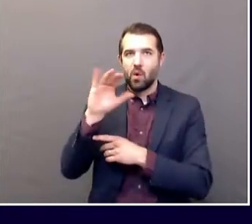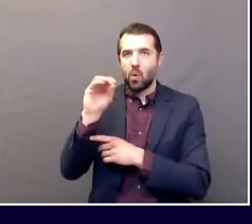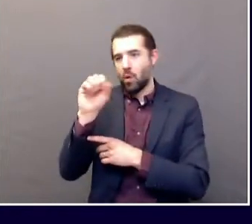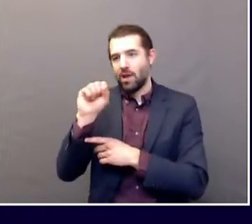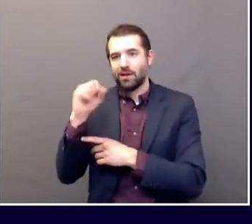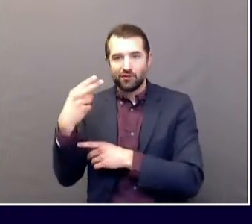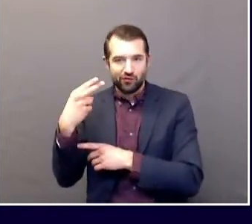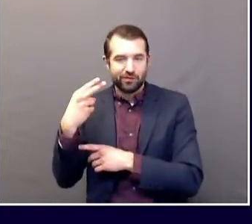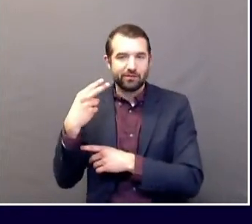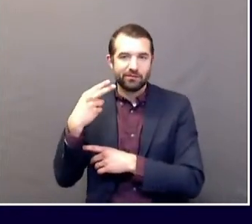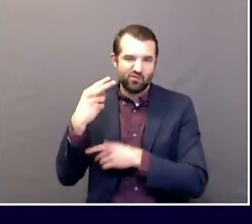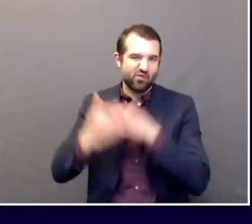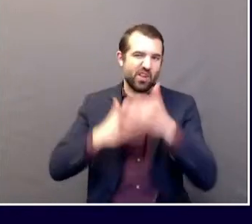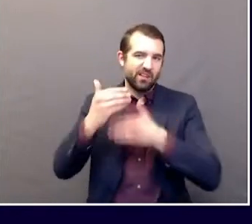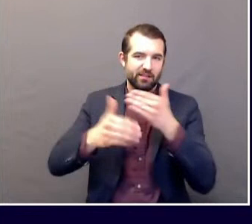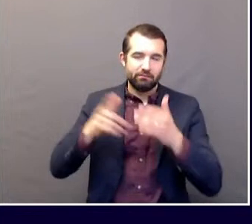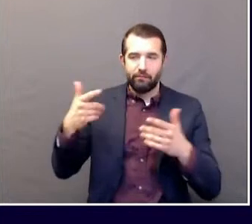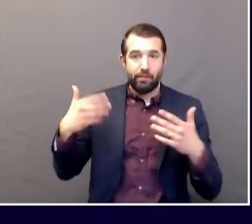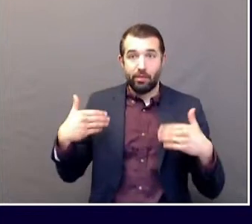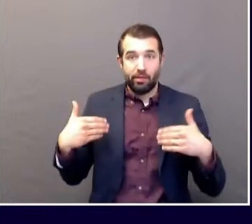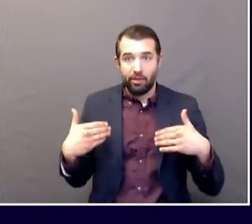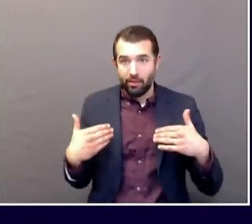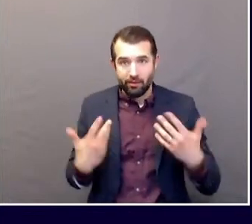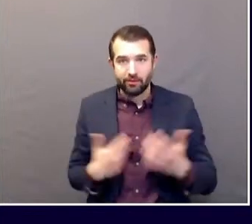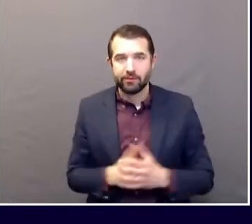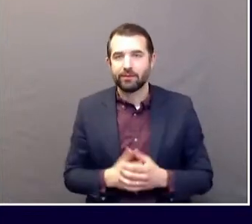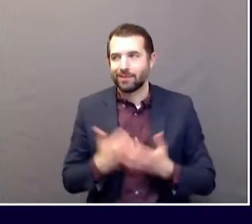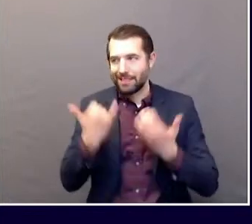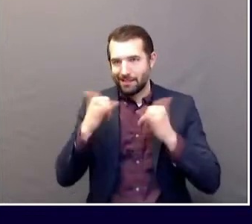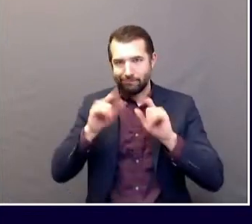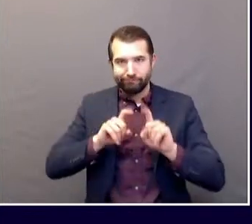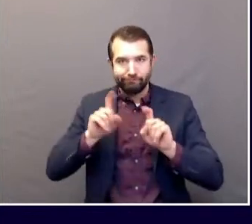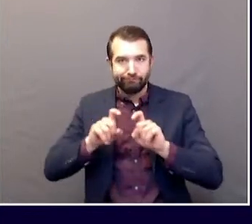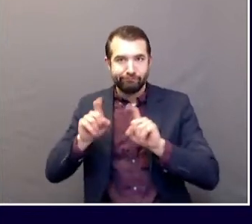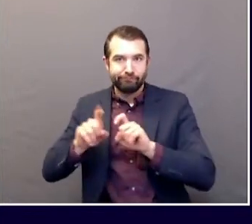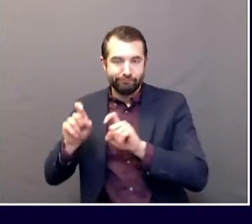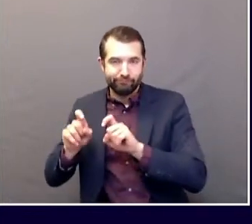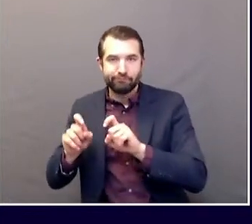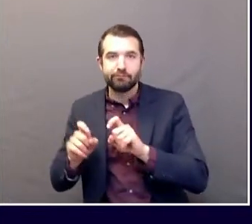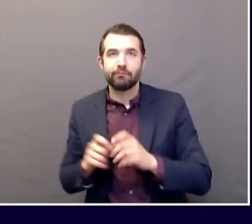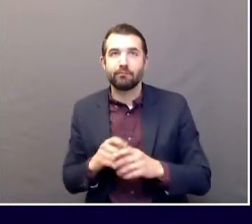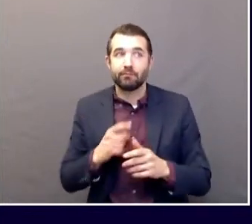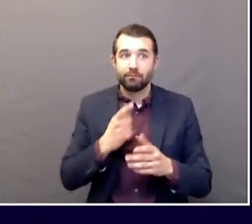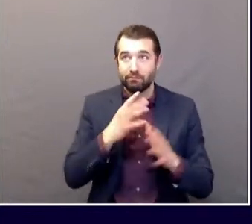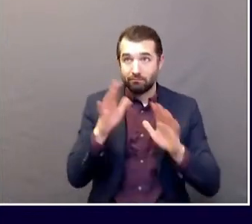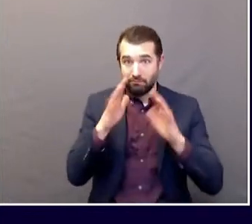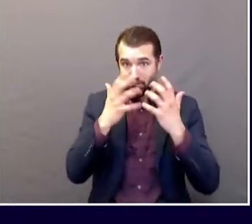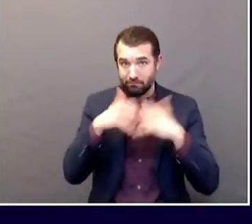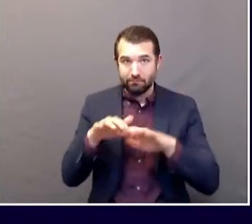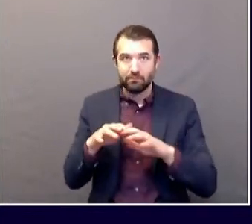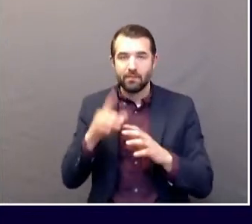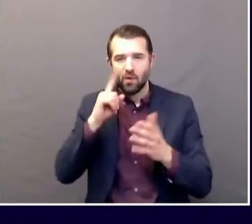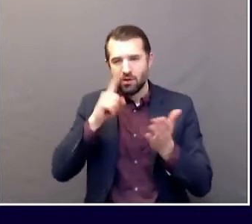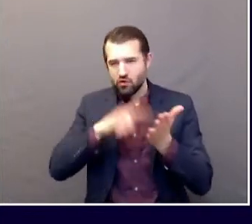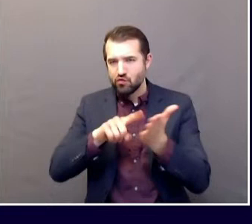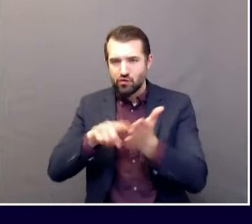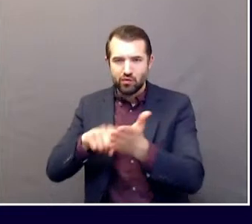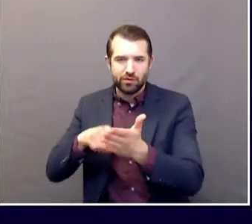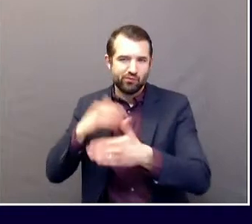of that recall notice to, again, set them aside, let the investigation continue, and replace them.